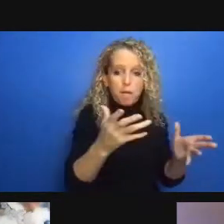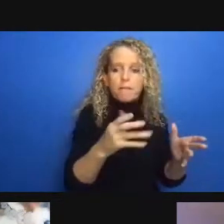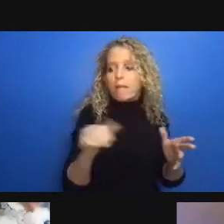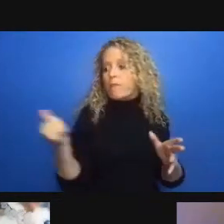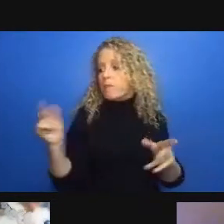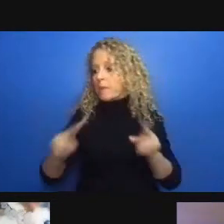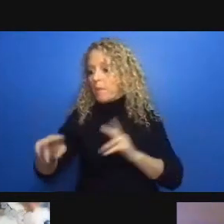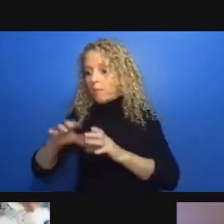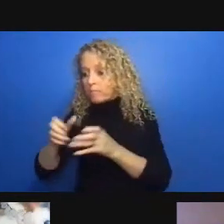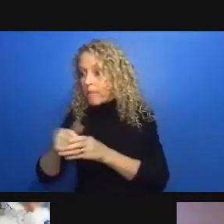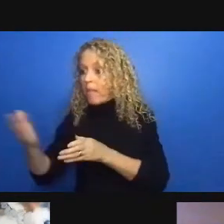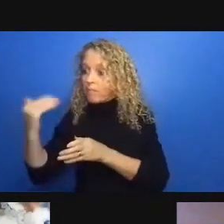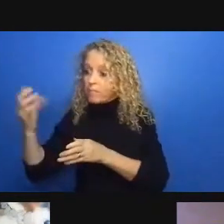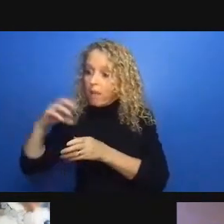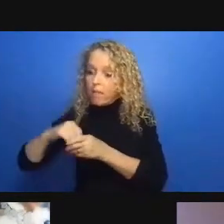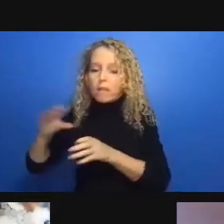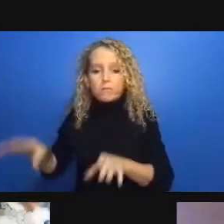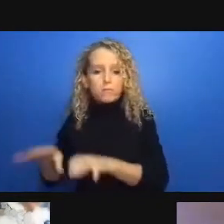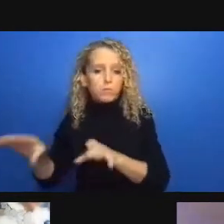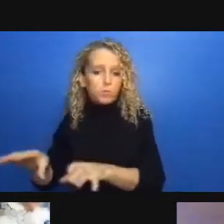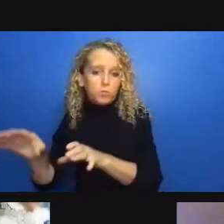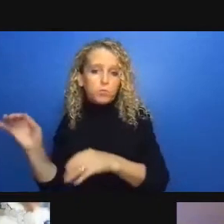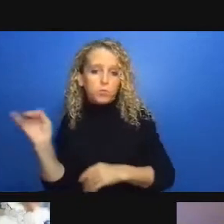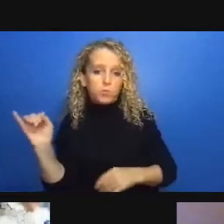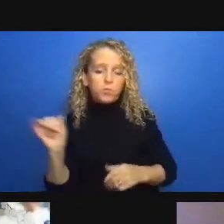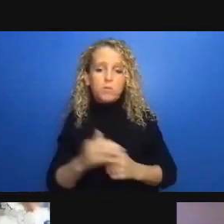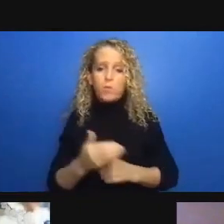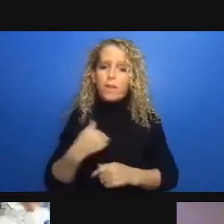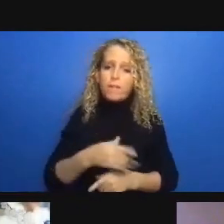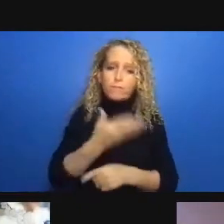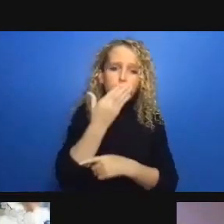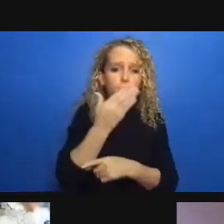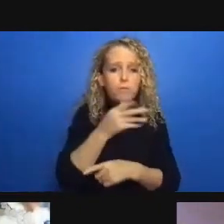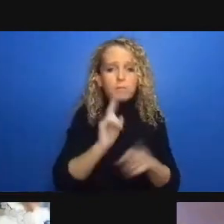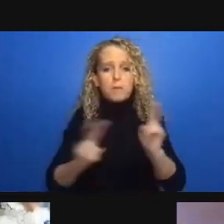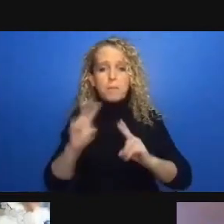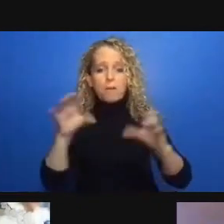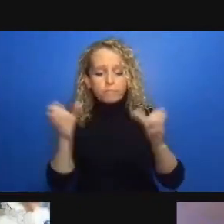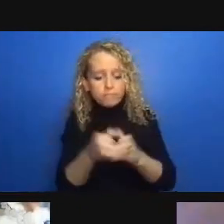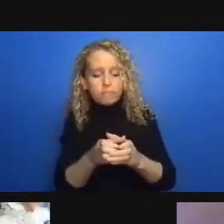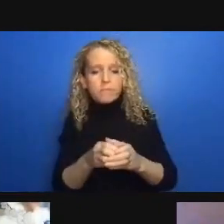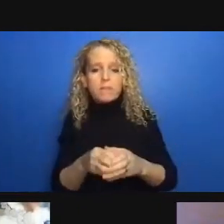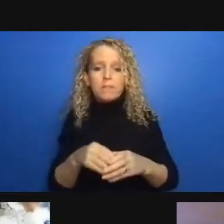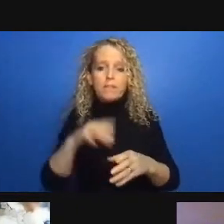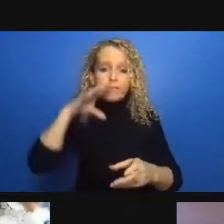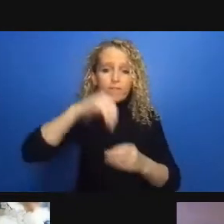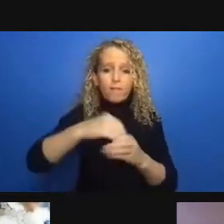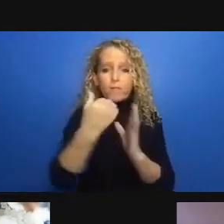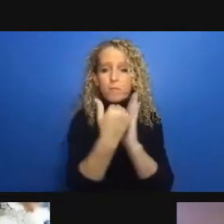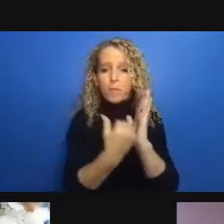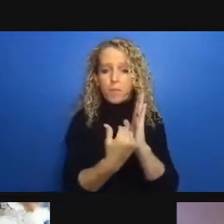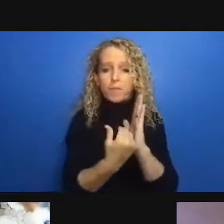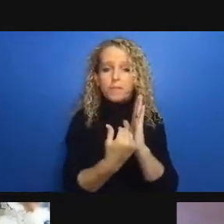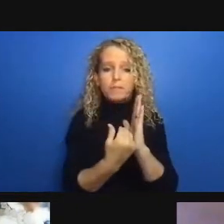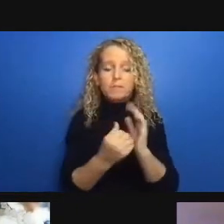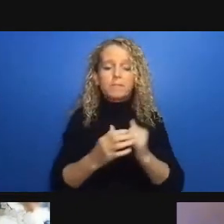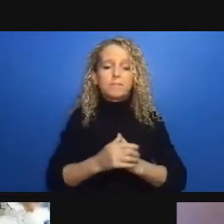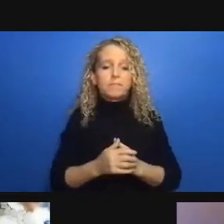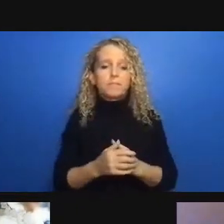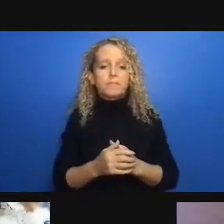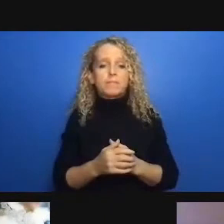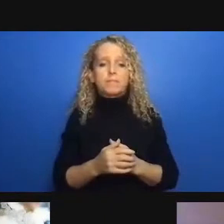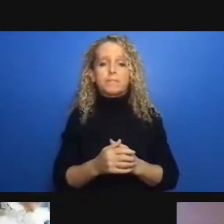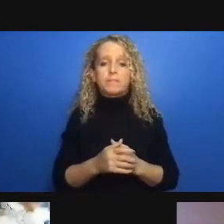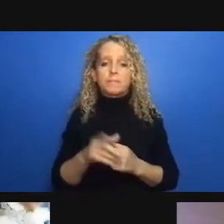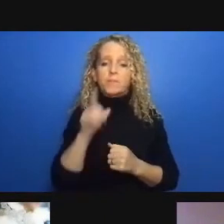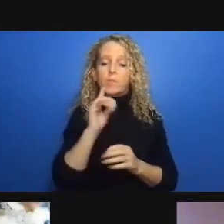people working on this report. We've had the right people come together. So it's just a matter of, you know, somebody saying, where can we